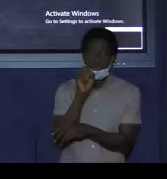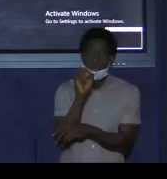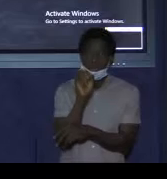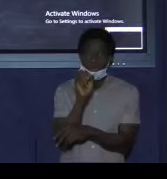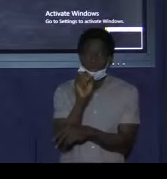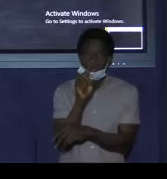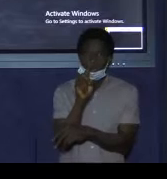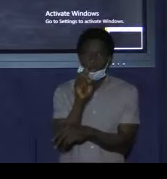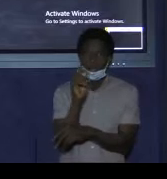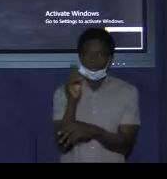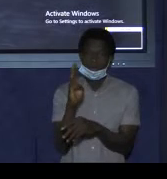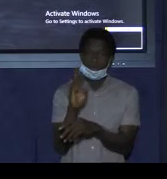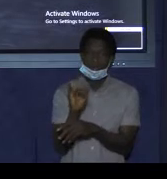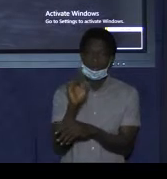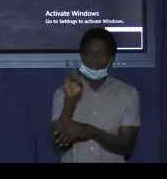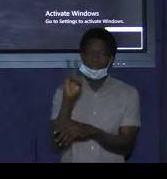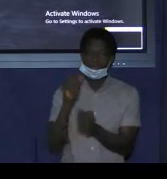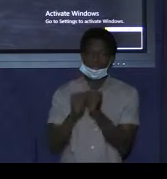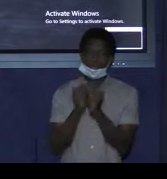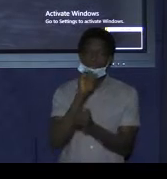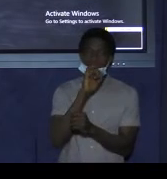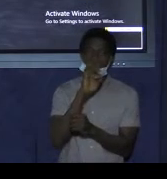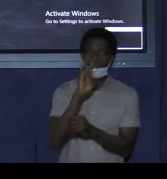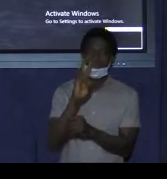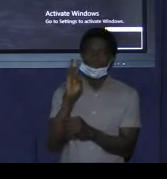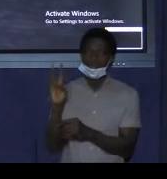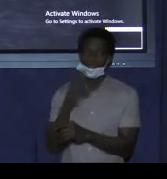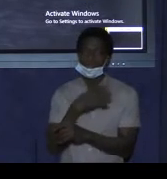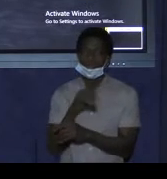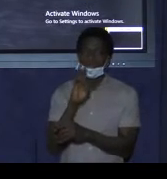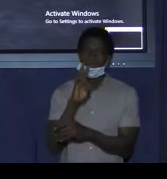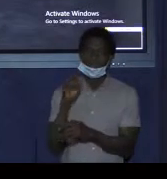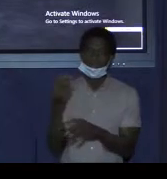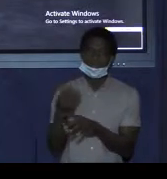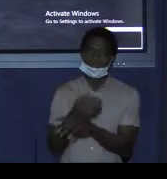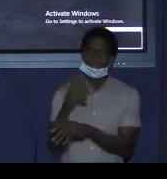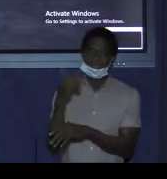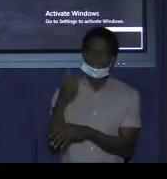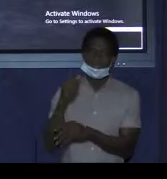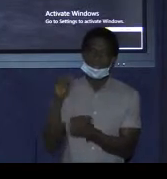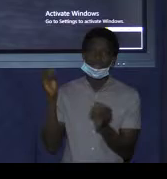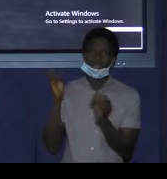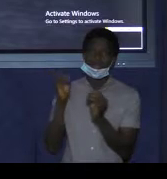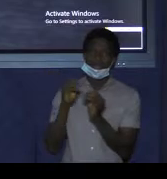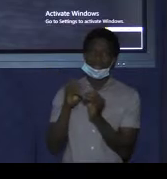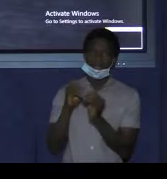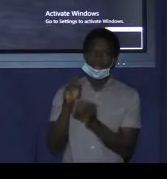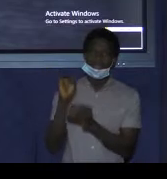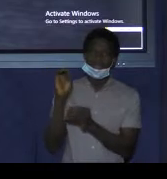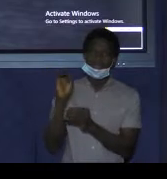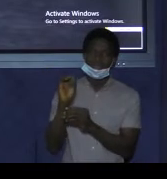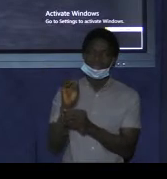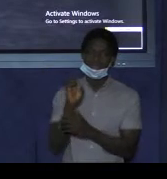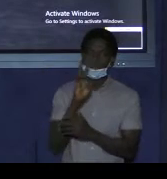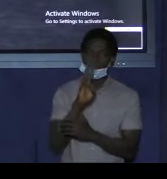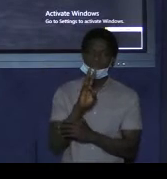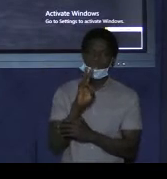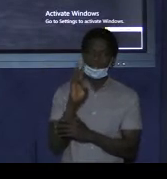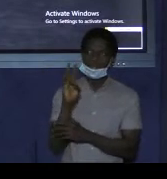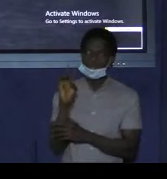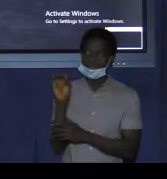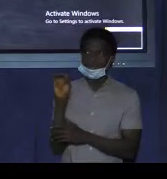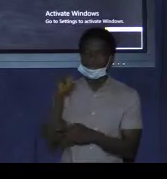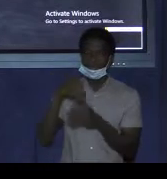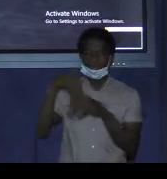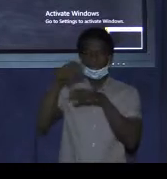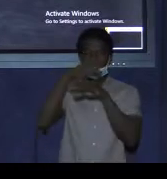multiply 11 by 7, which is 77. Then 77 times 10. Just add the zero, that is 770 in